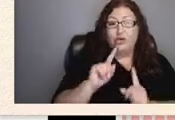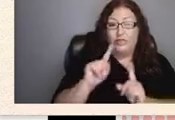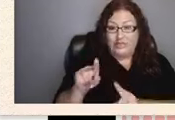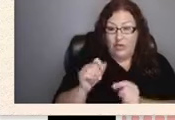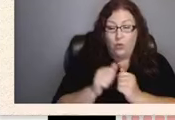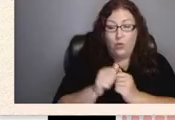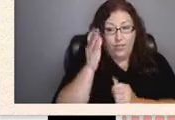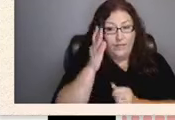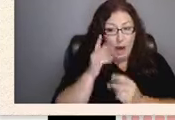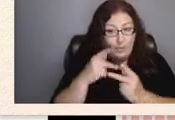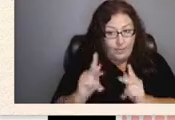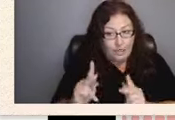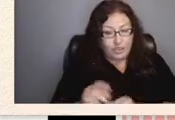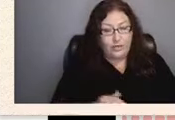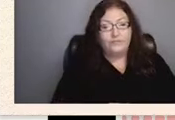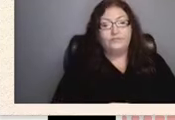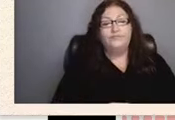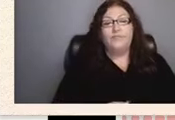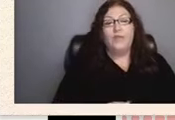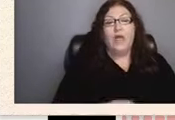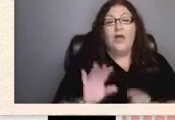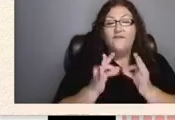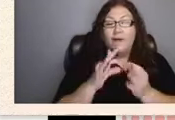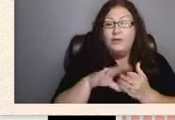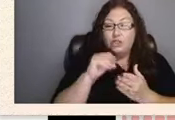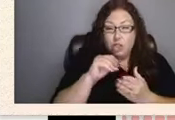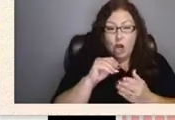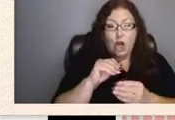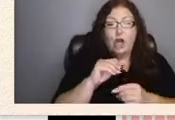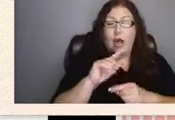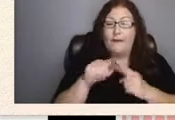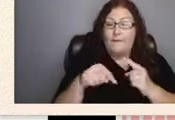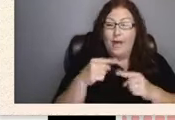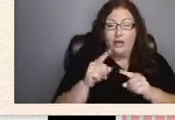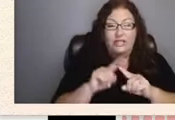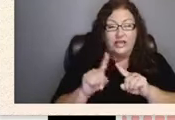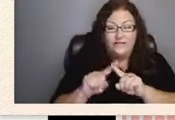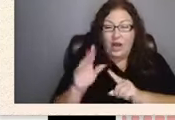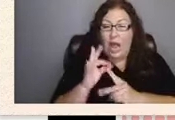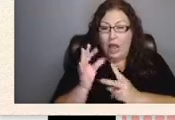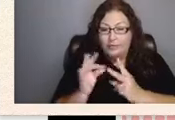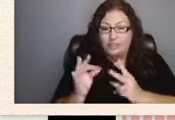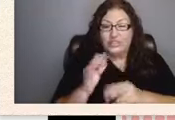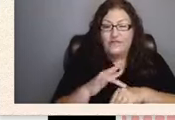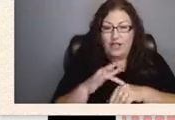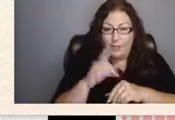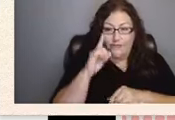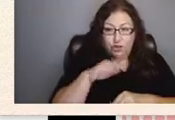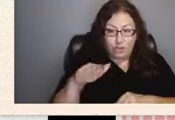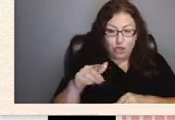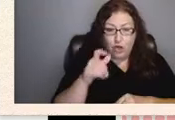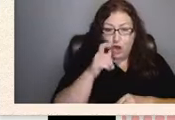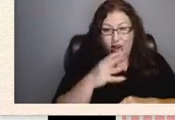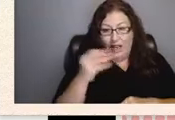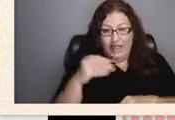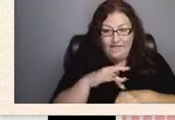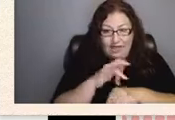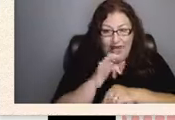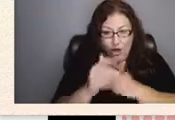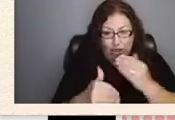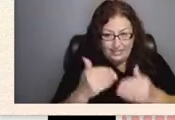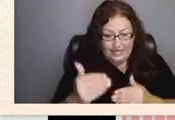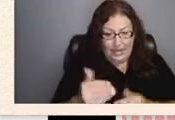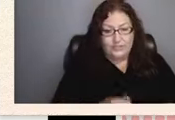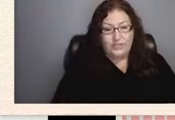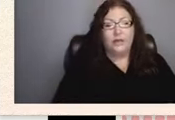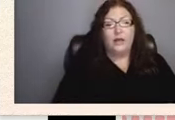permission. Families learn all about options available for children exiting the Early Steps program.